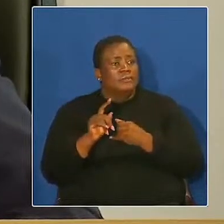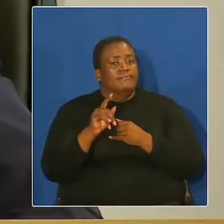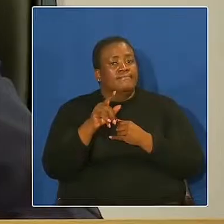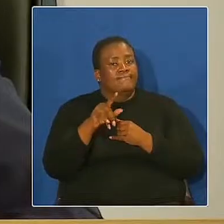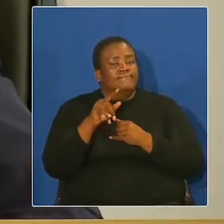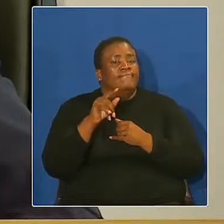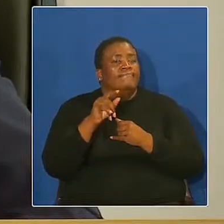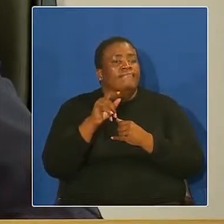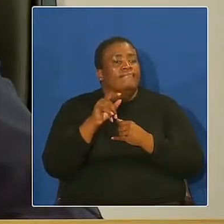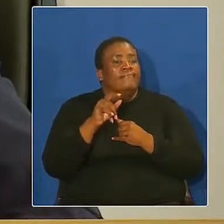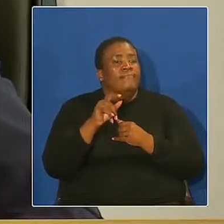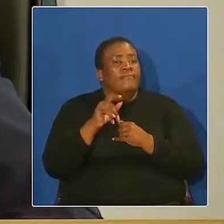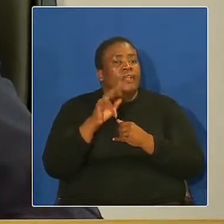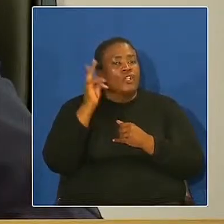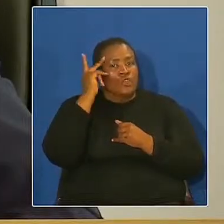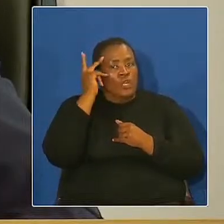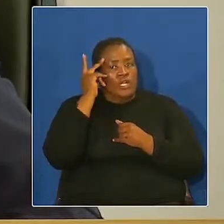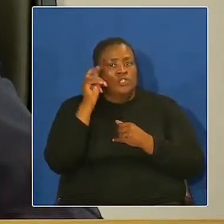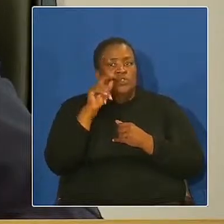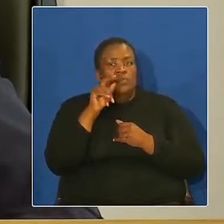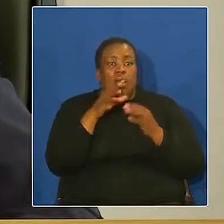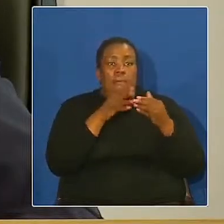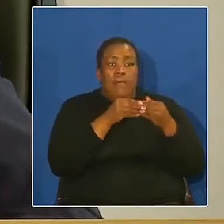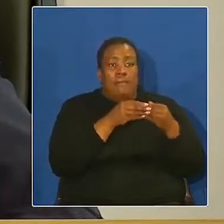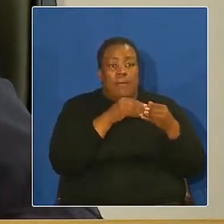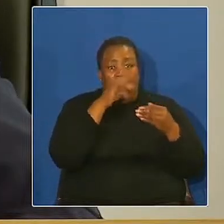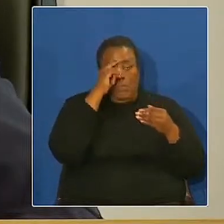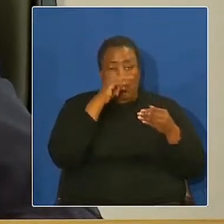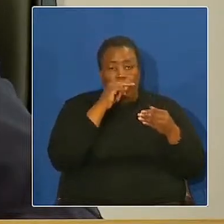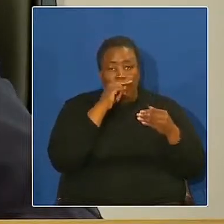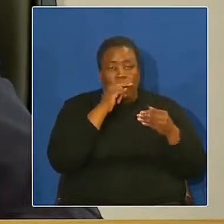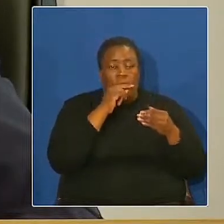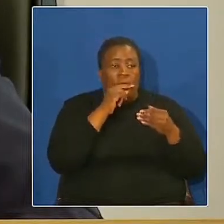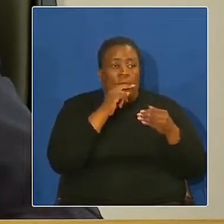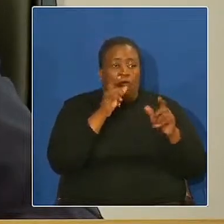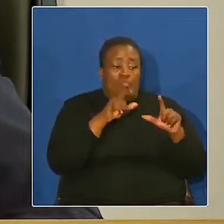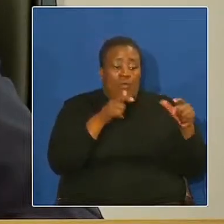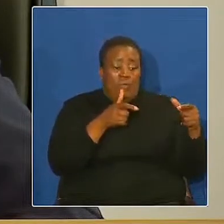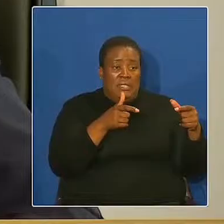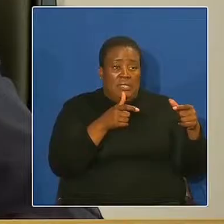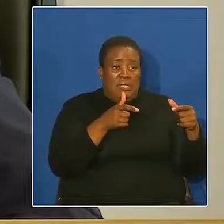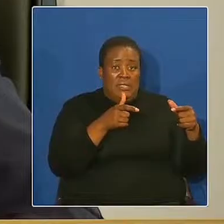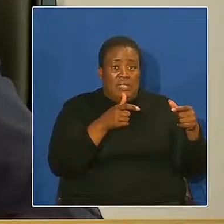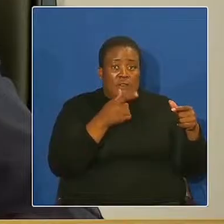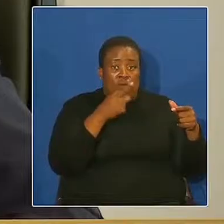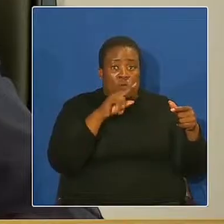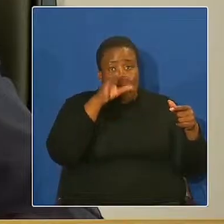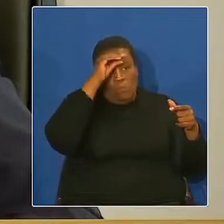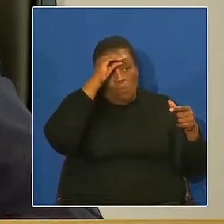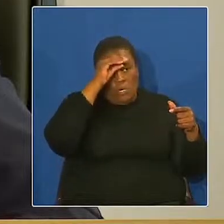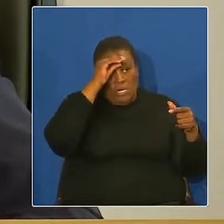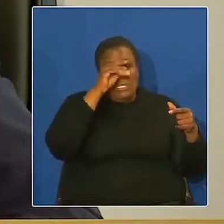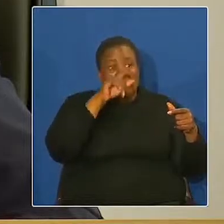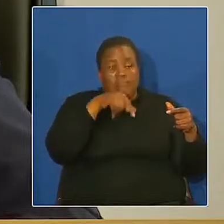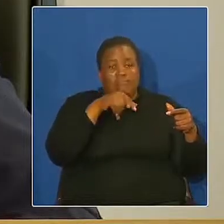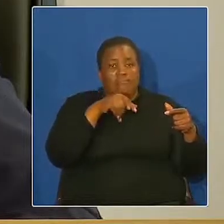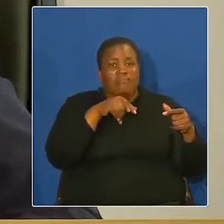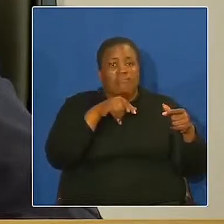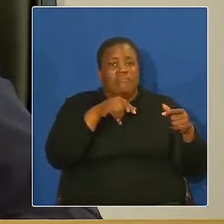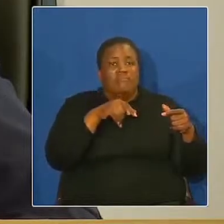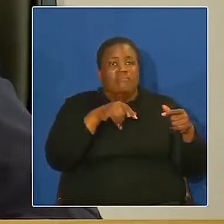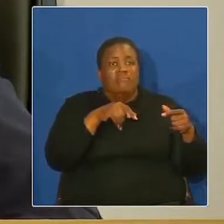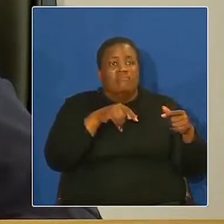knowledge that a member of the Portfolio Committee on Police did open